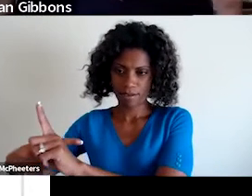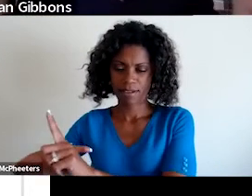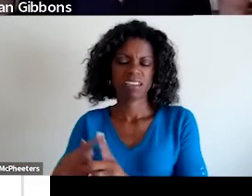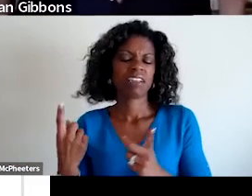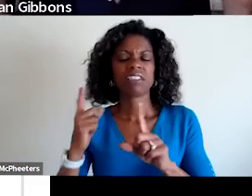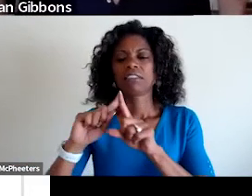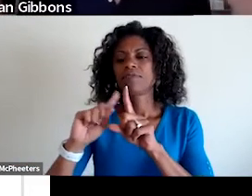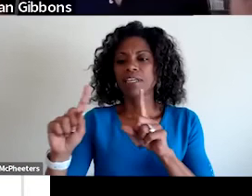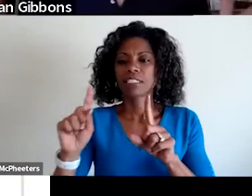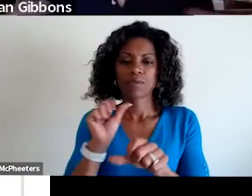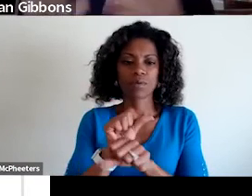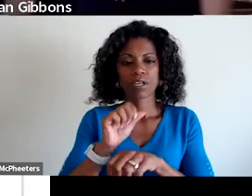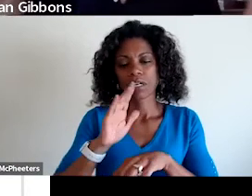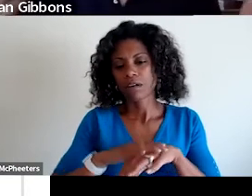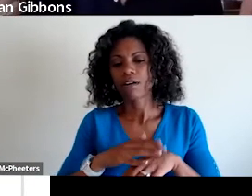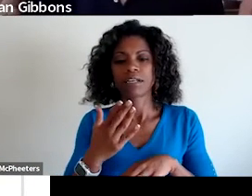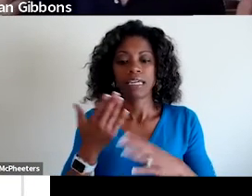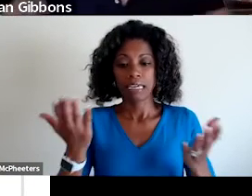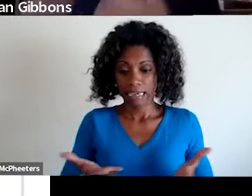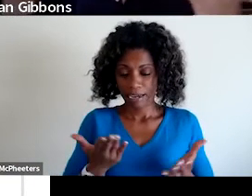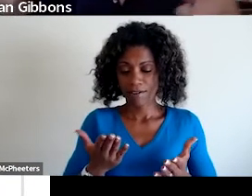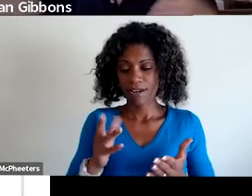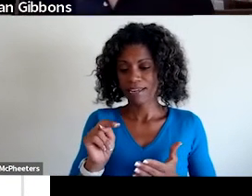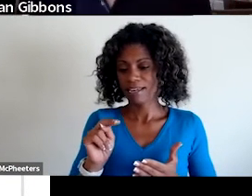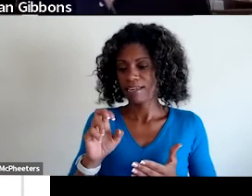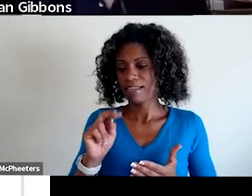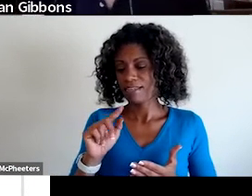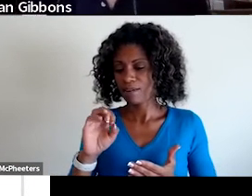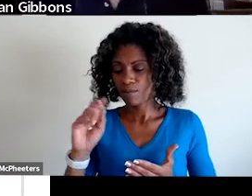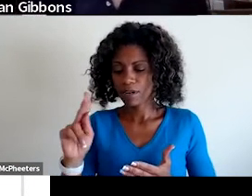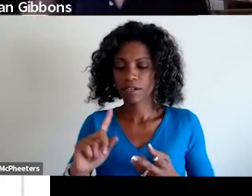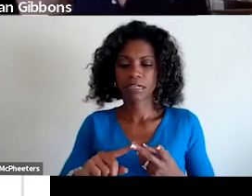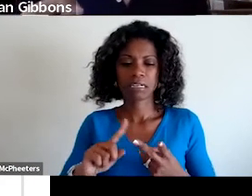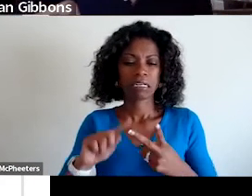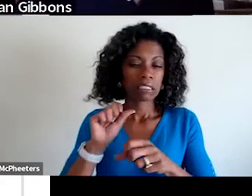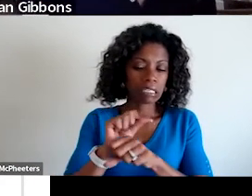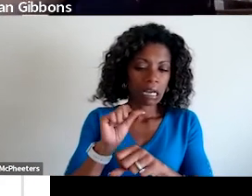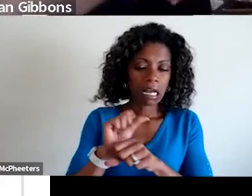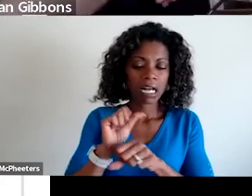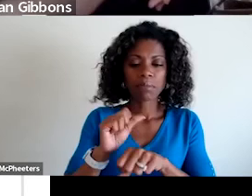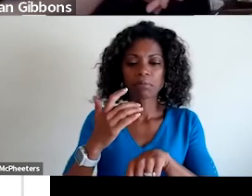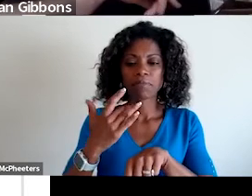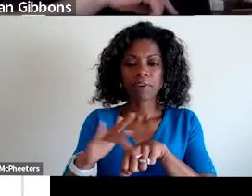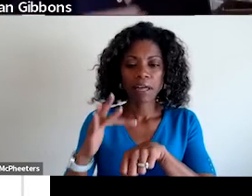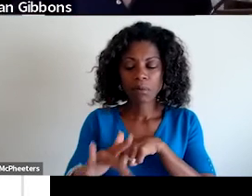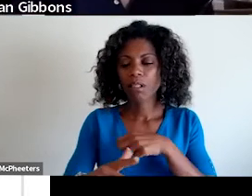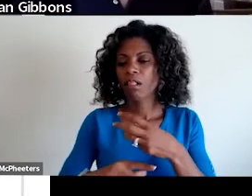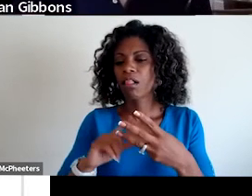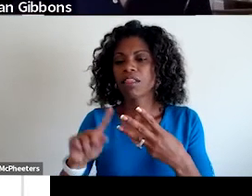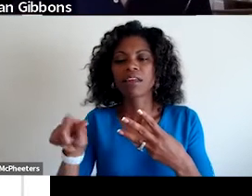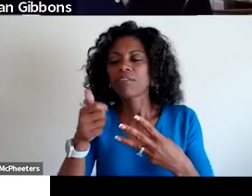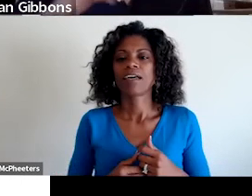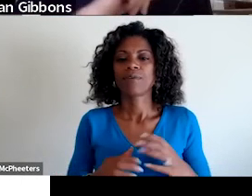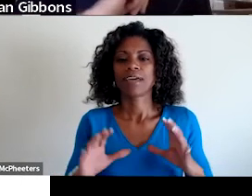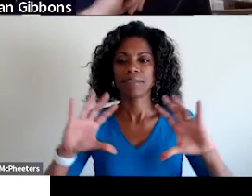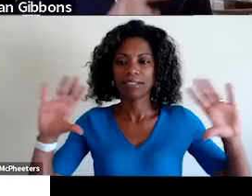that we think if you work in the field of comms for good that you should be aware of. We also post up some jobs, some other good stuff there. So with that, Mr. K, if you would,